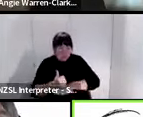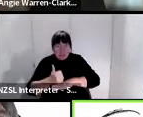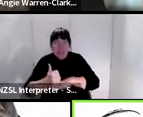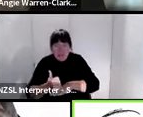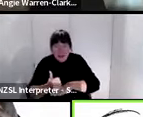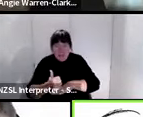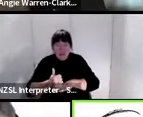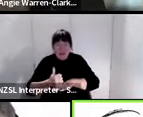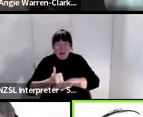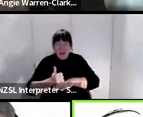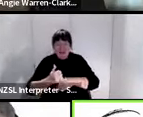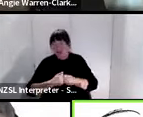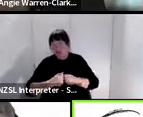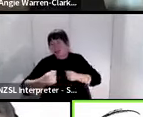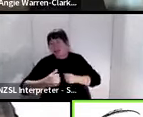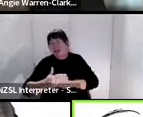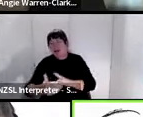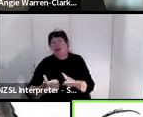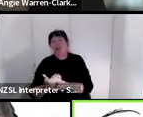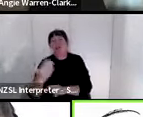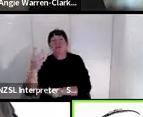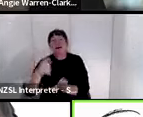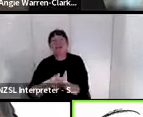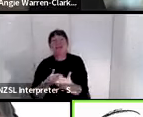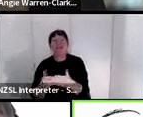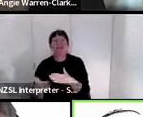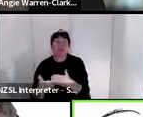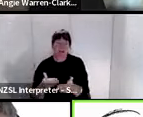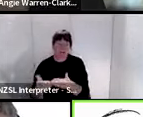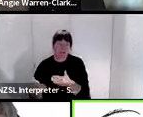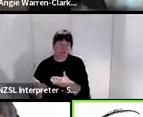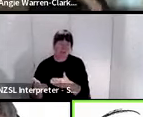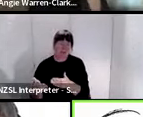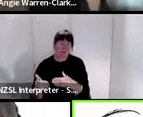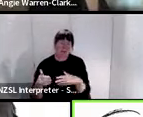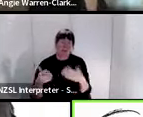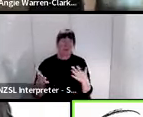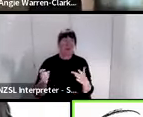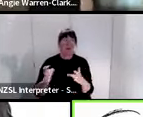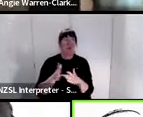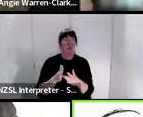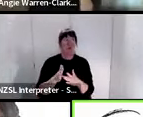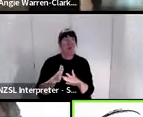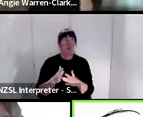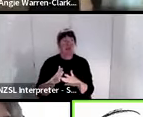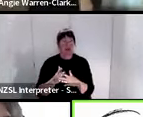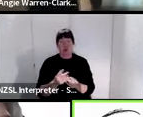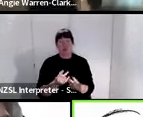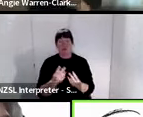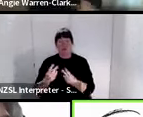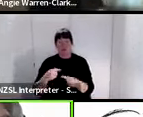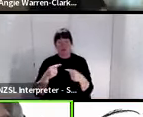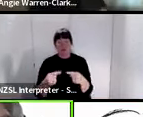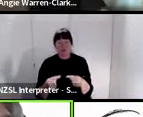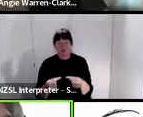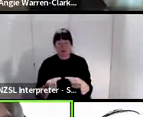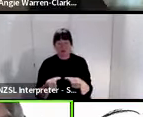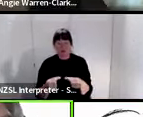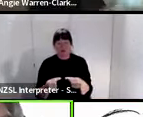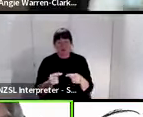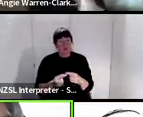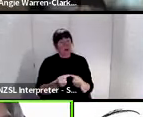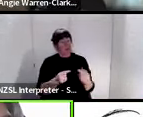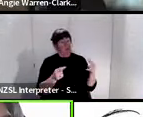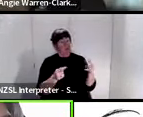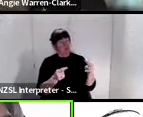years. And I think it's really important to understand that a review process isn't just the time between